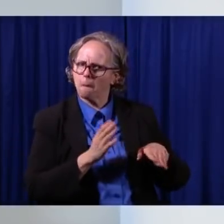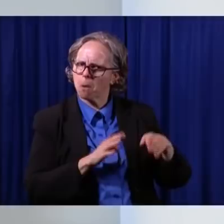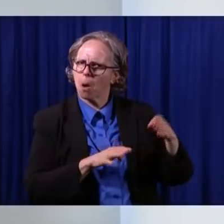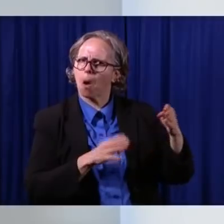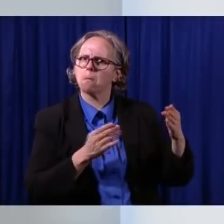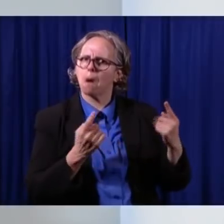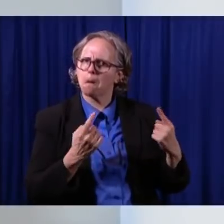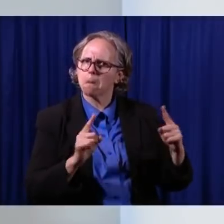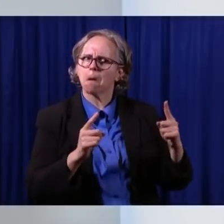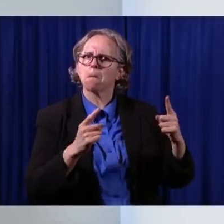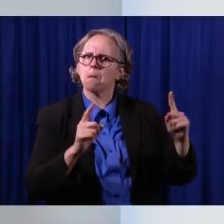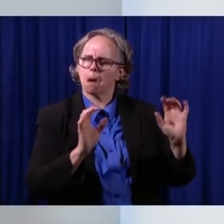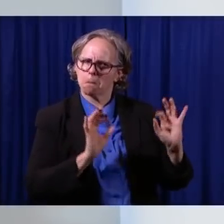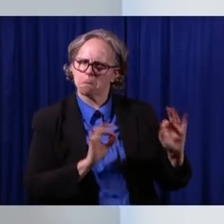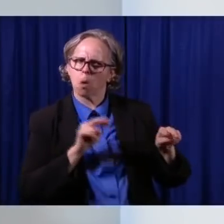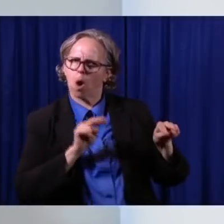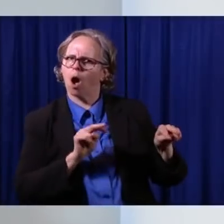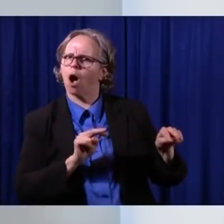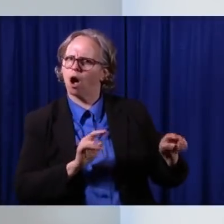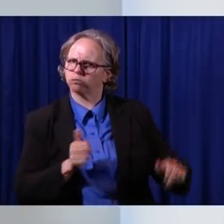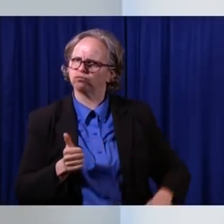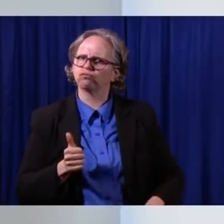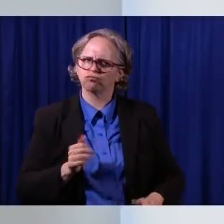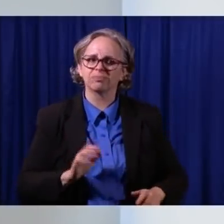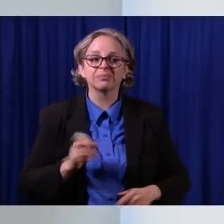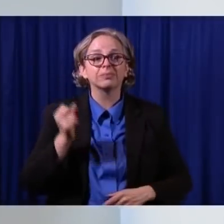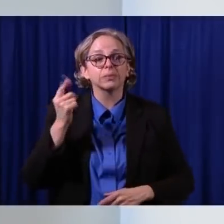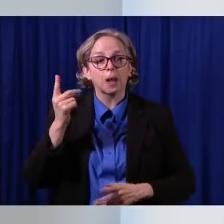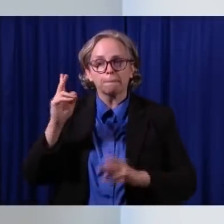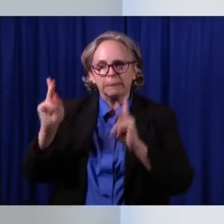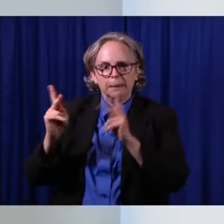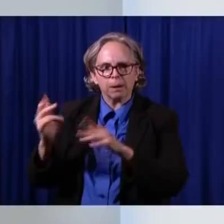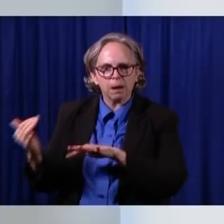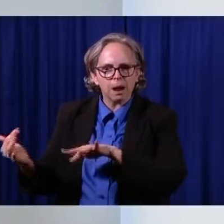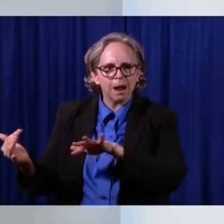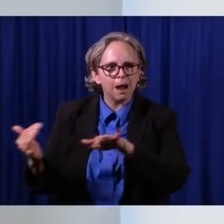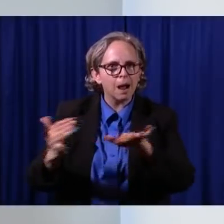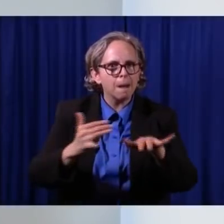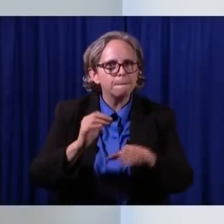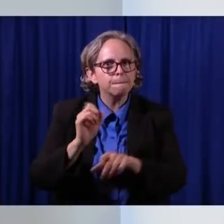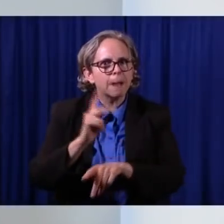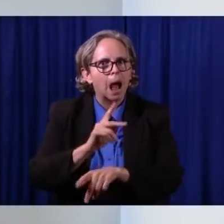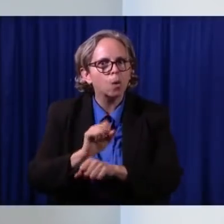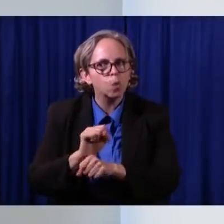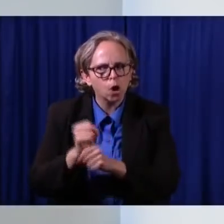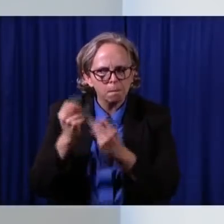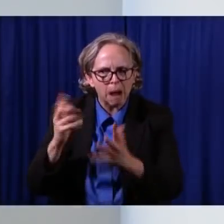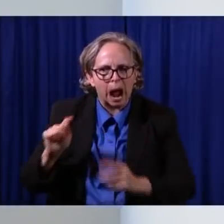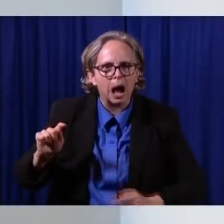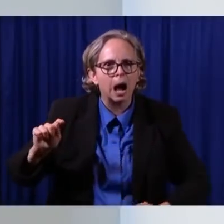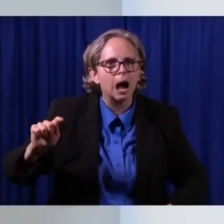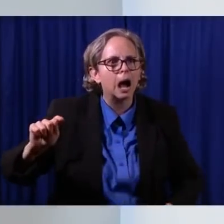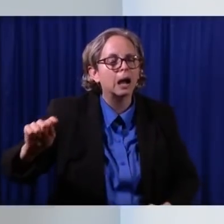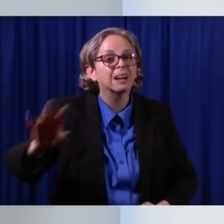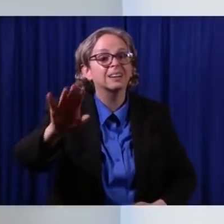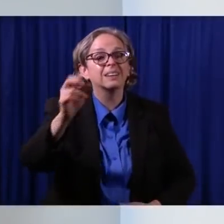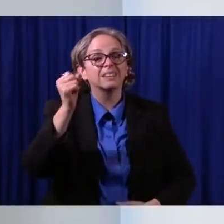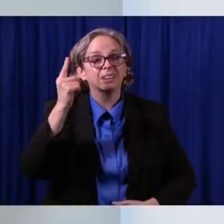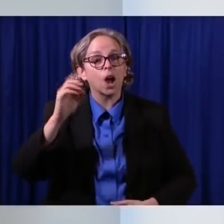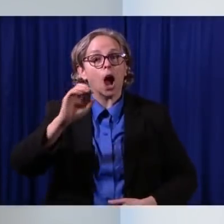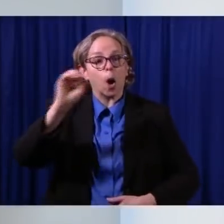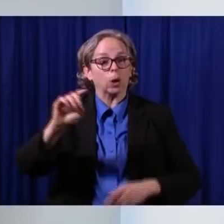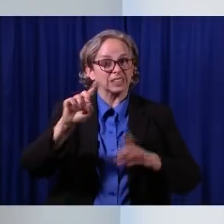on that front, and many Ohioans are returning to work. The Ohio Department of Job and Family Services